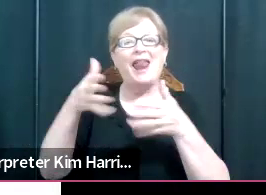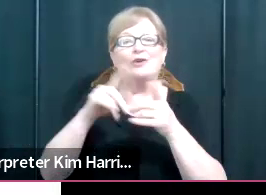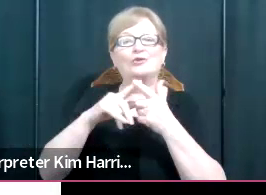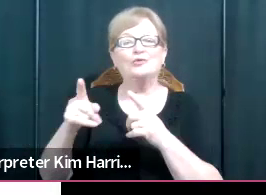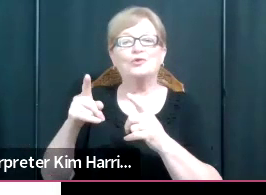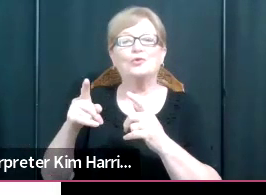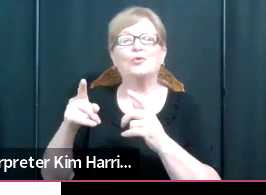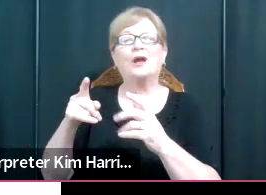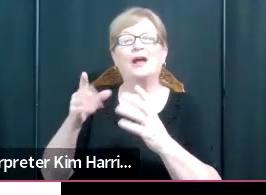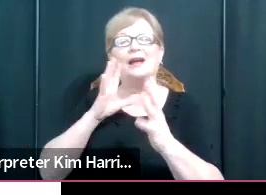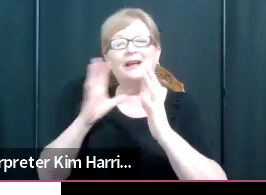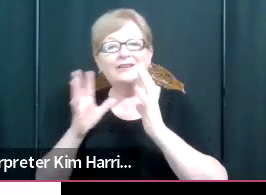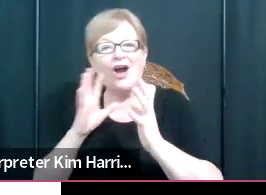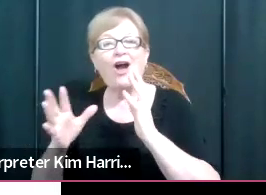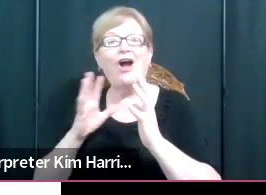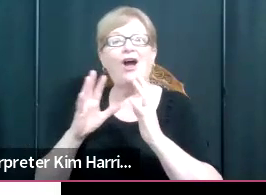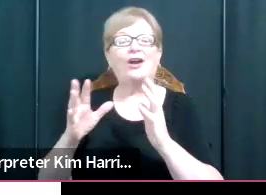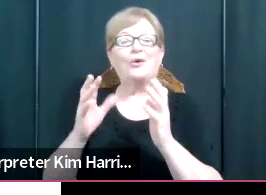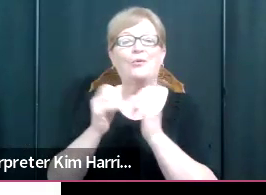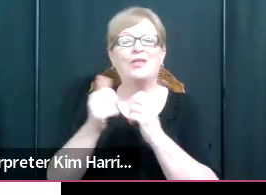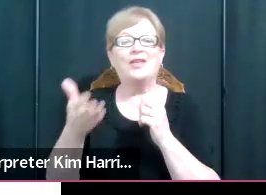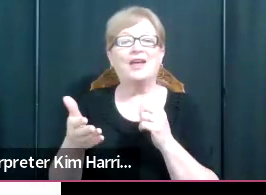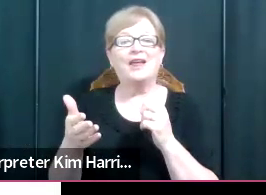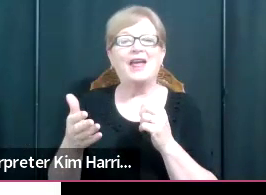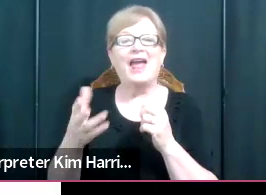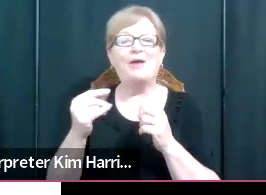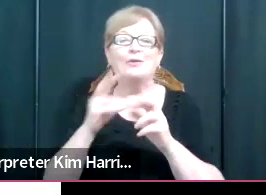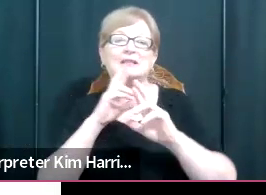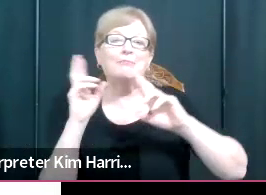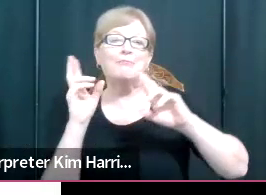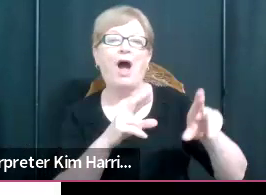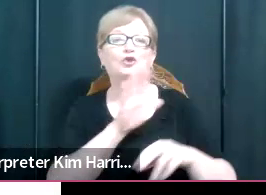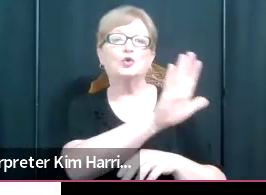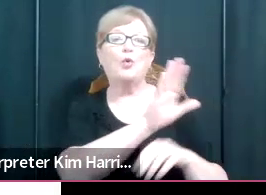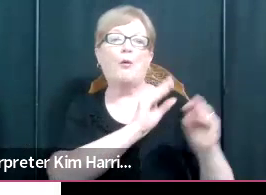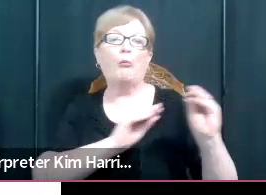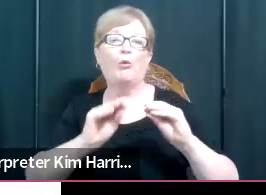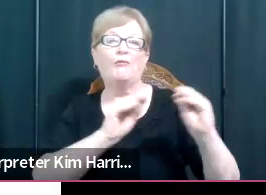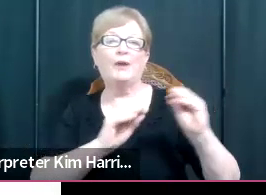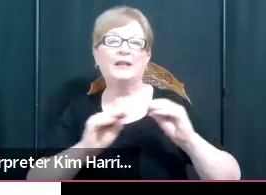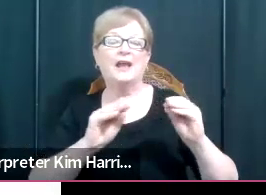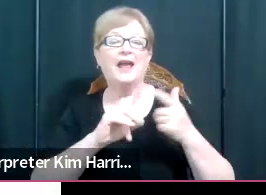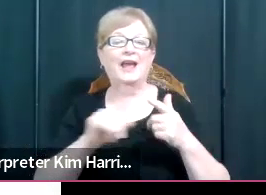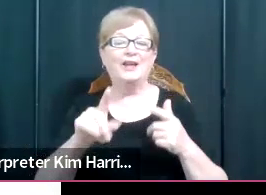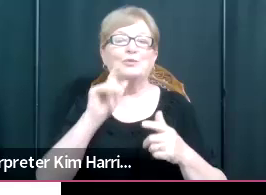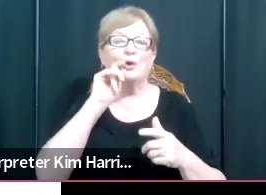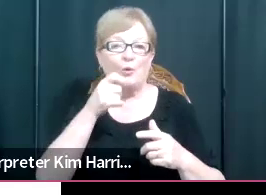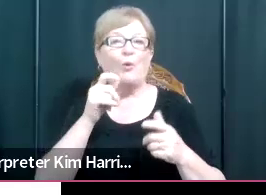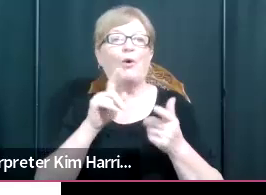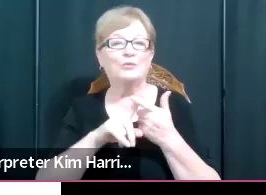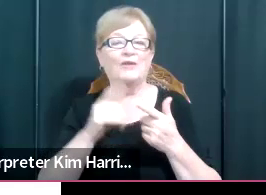it and kind of responds to your movements. It's very cool. It's one of our favorites at